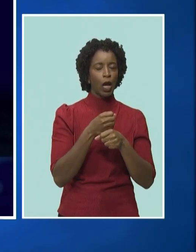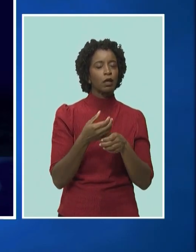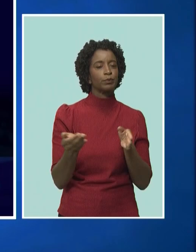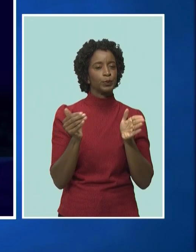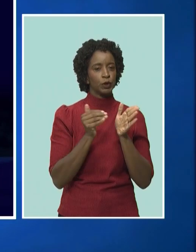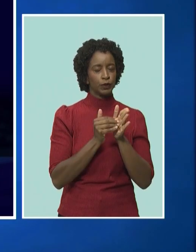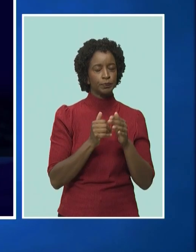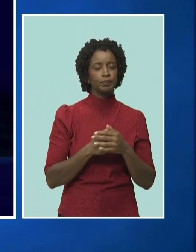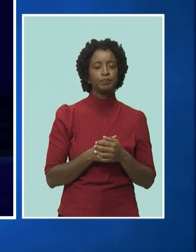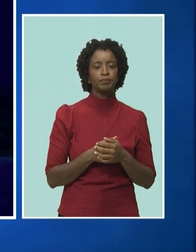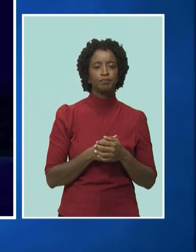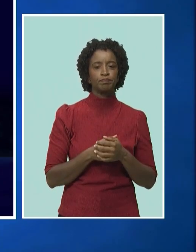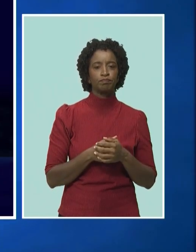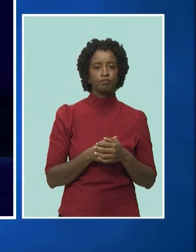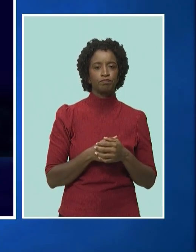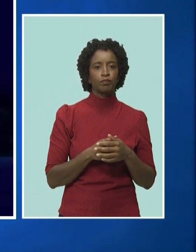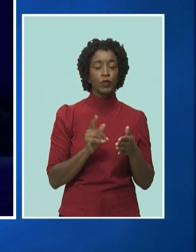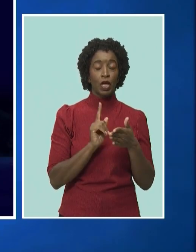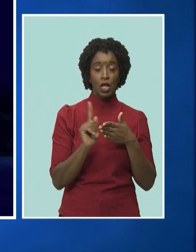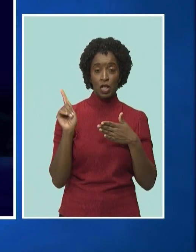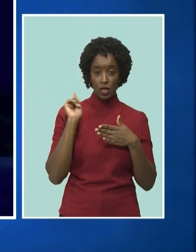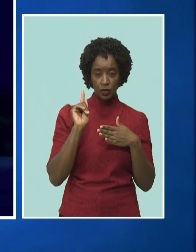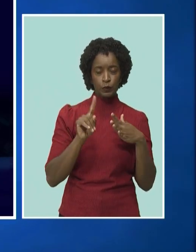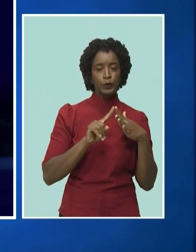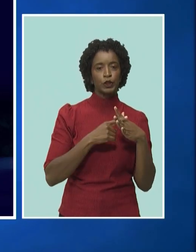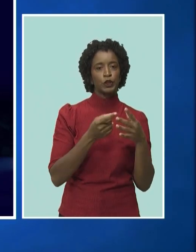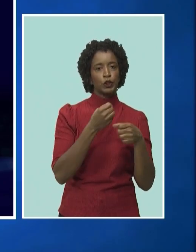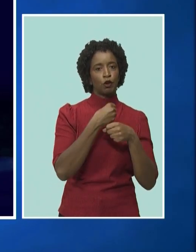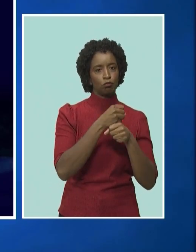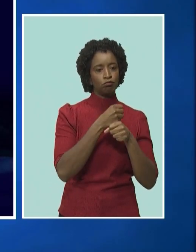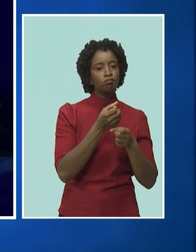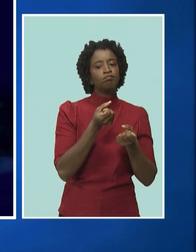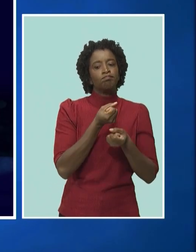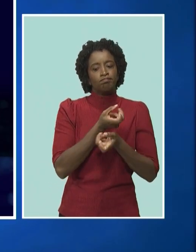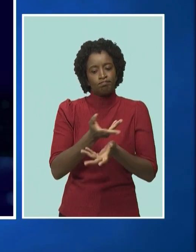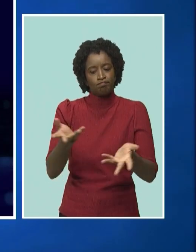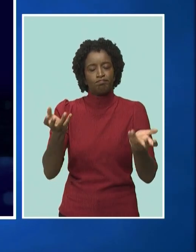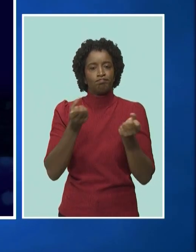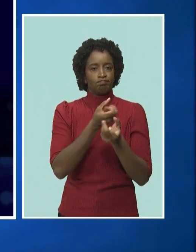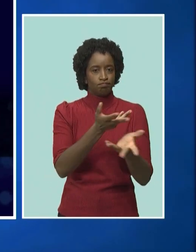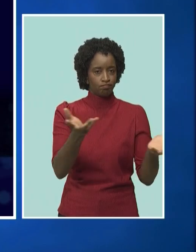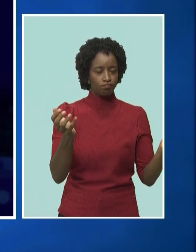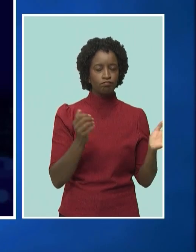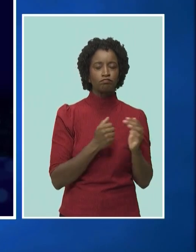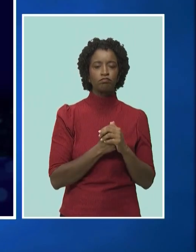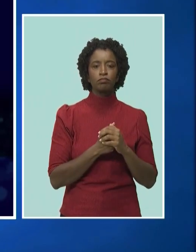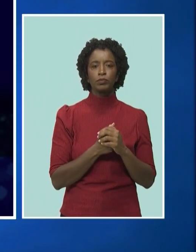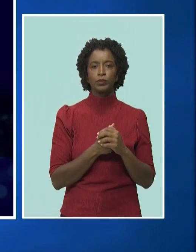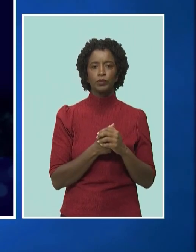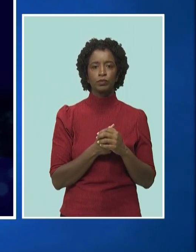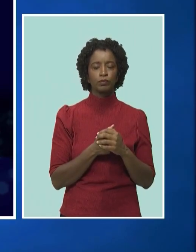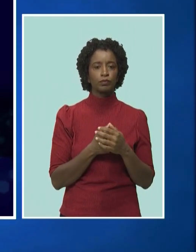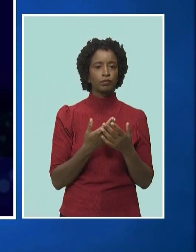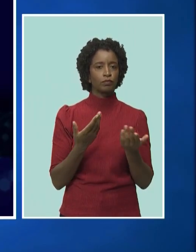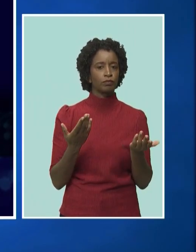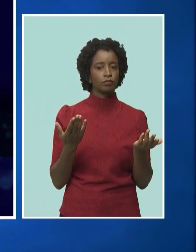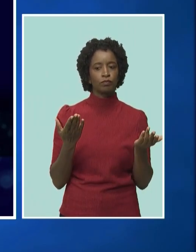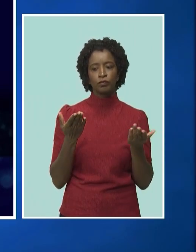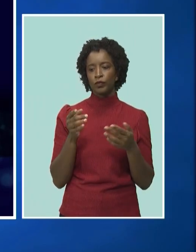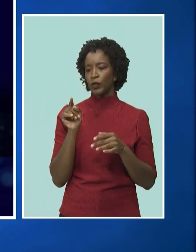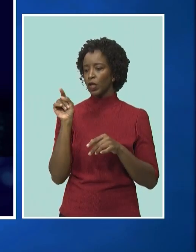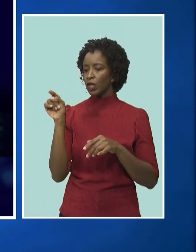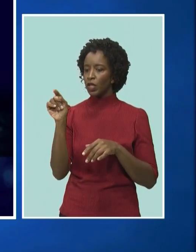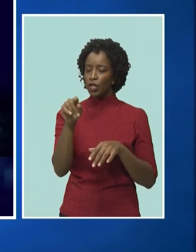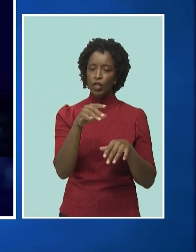started production as at the end of last week and distribution to the companies. So the fast food outlets you're speaking about, whether it is a convenience store or